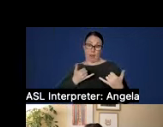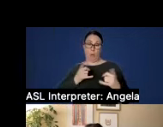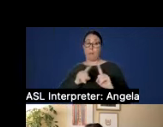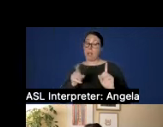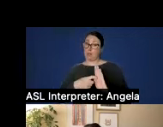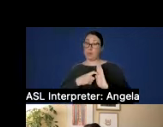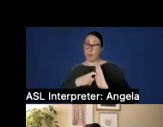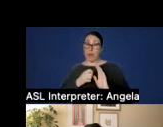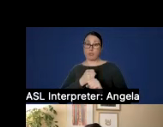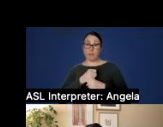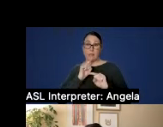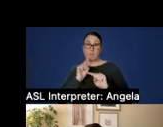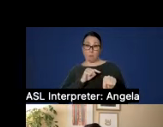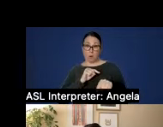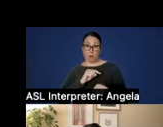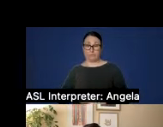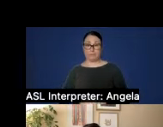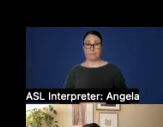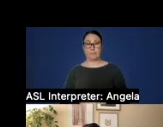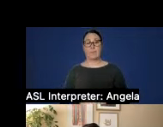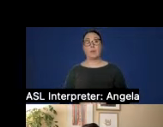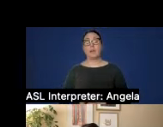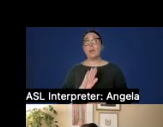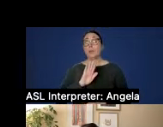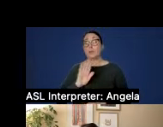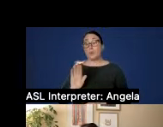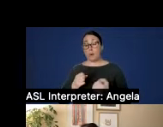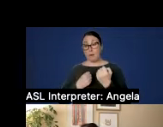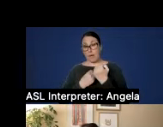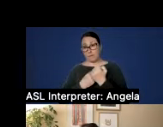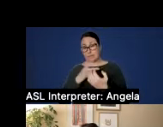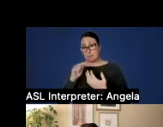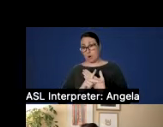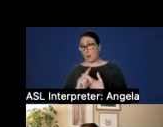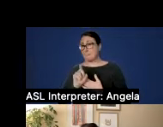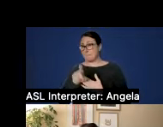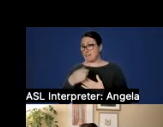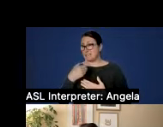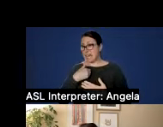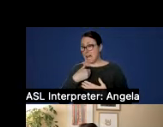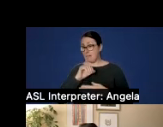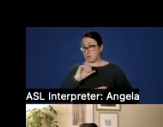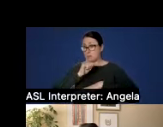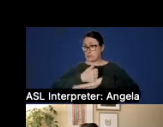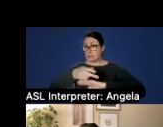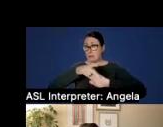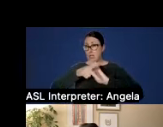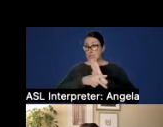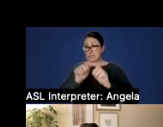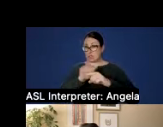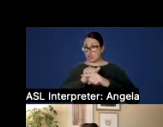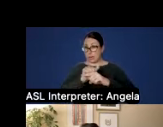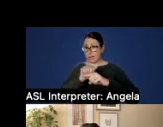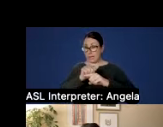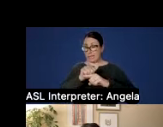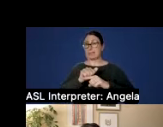Your advocacy program will likely must have those protocols, policies, and training around mandated reporting